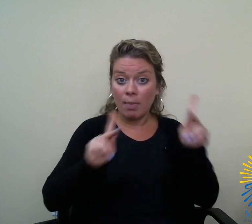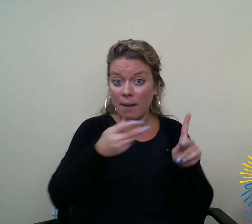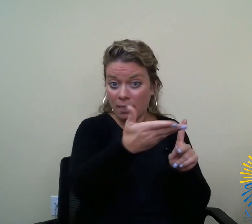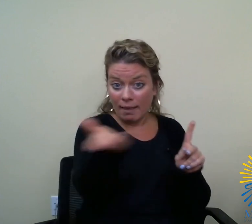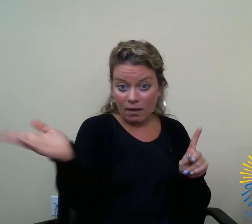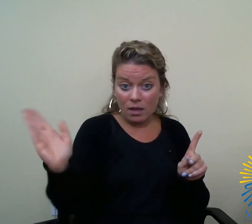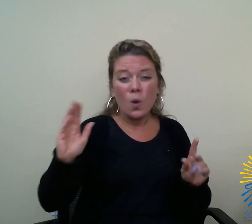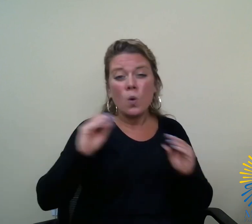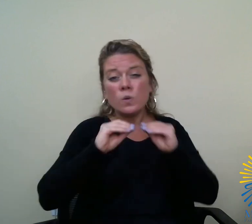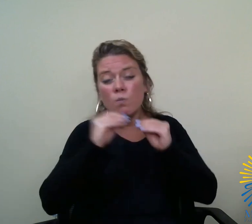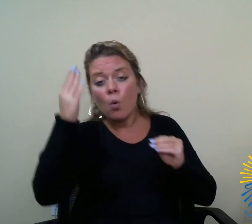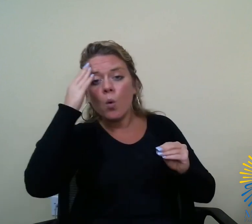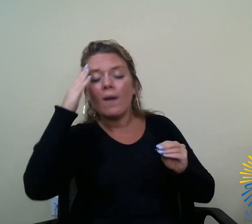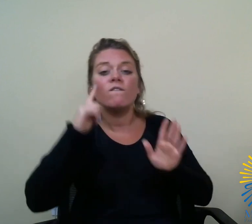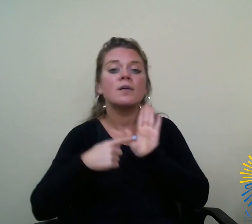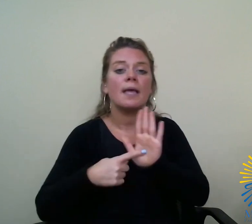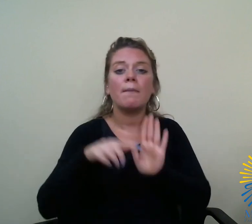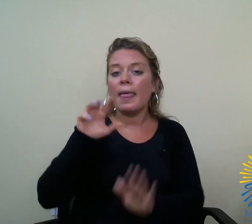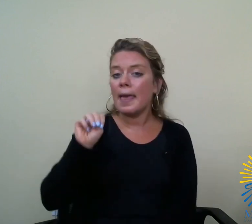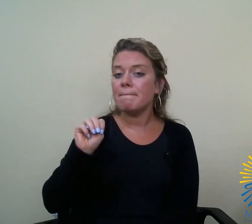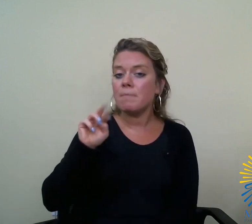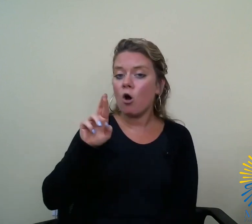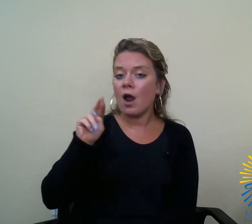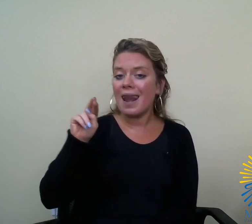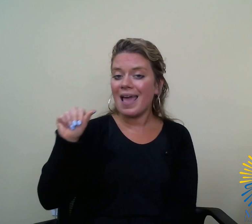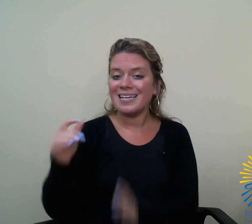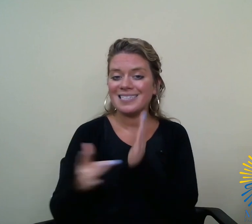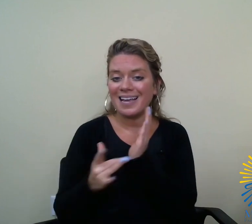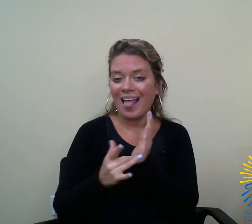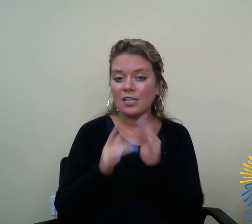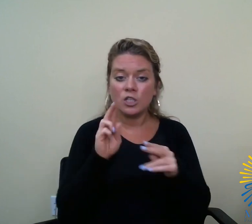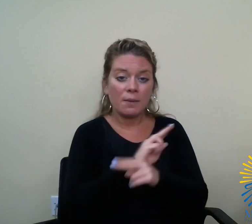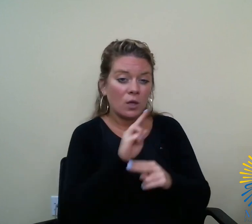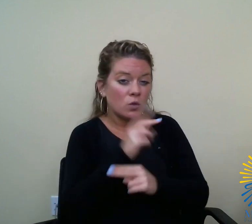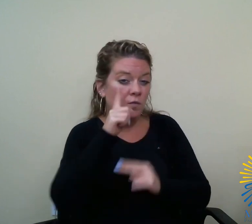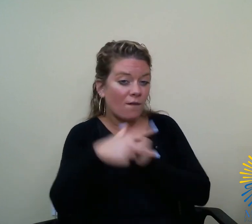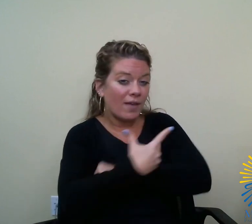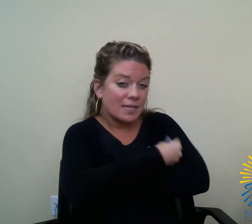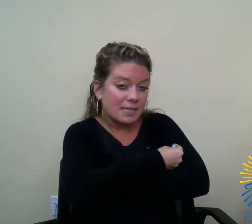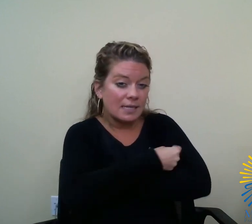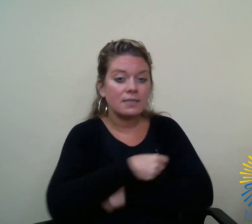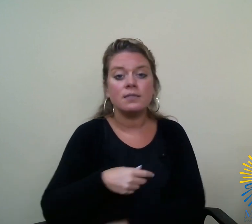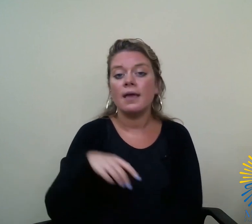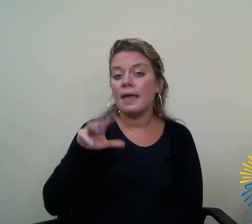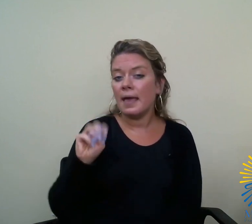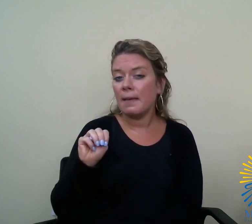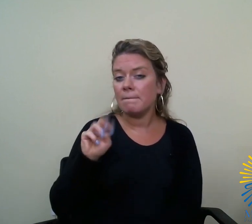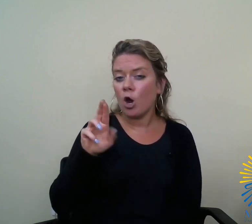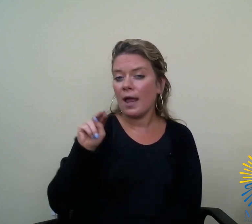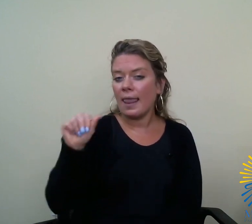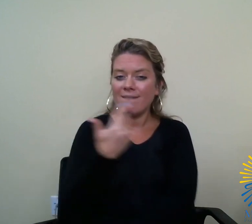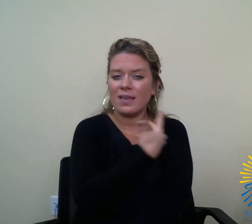more aware of, for example, mRNA technology being used for vaccines, and there was an mRNA vaccine that